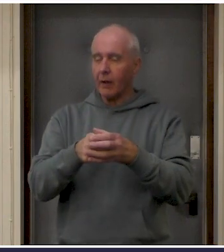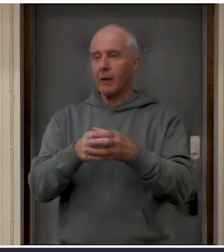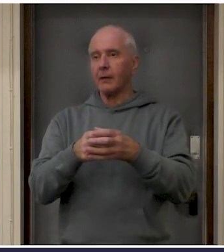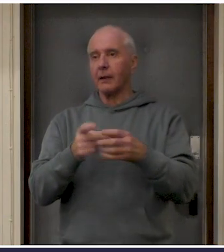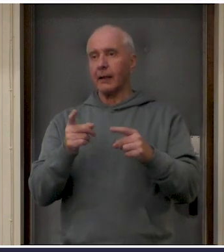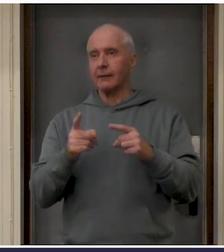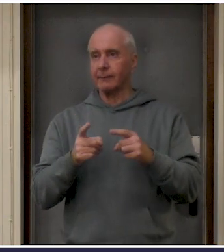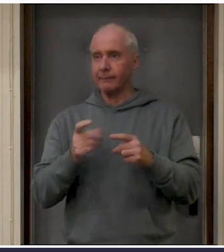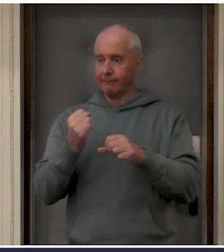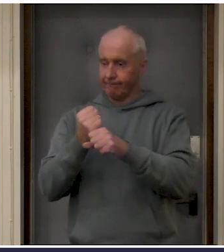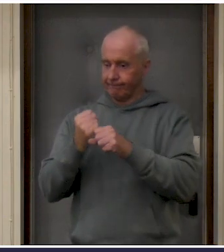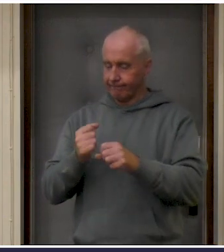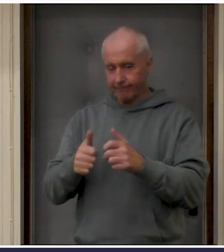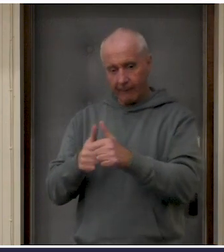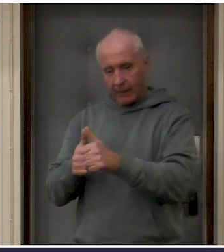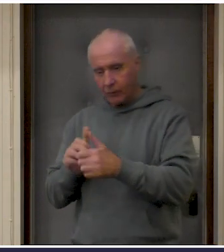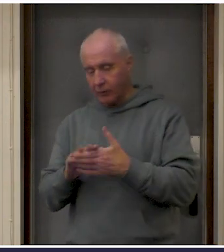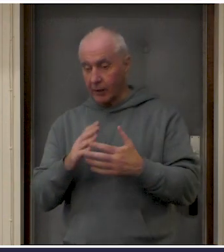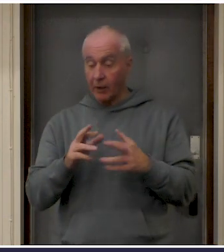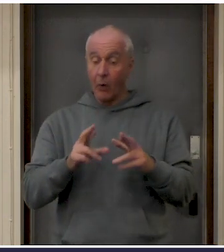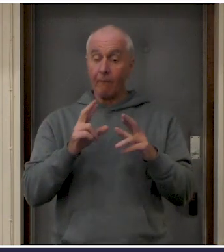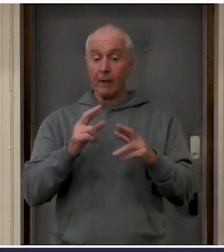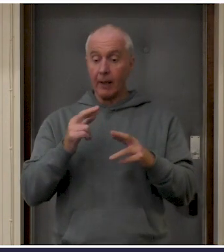a factory or off-site, you can hopefully speed it up.